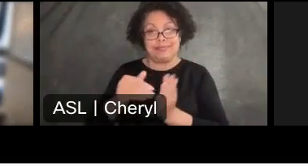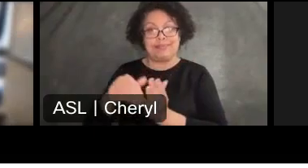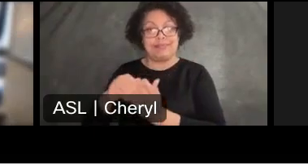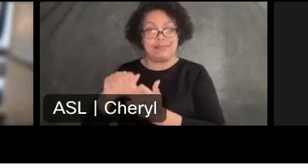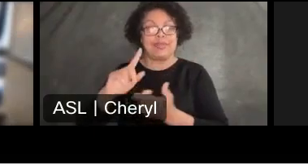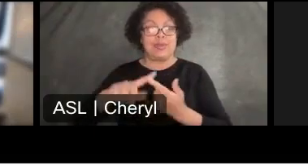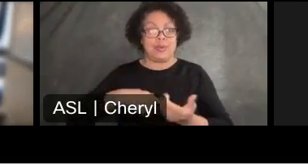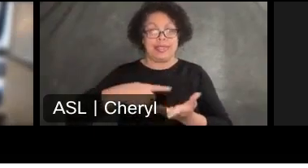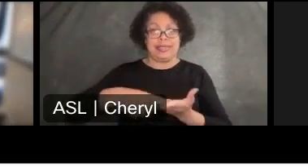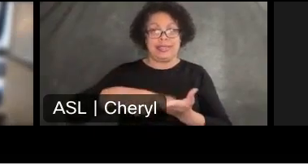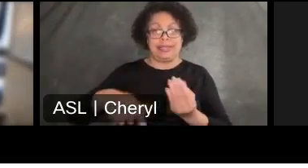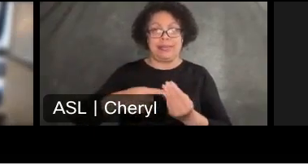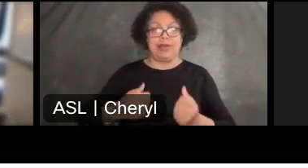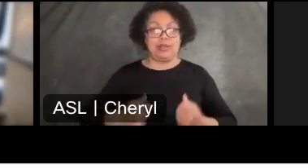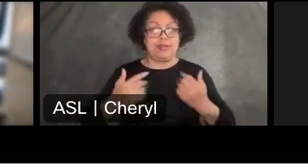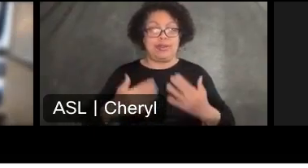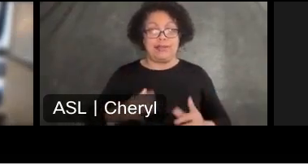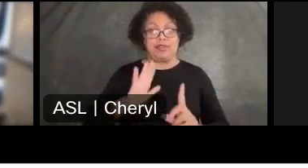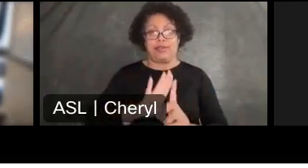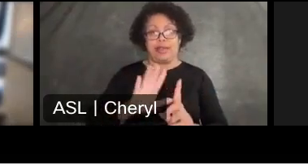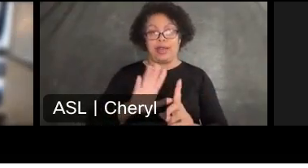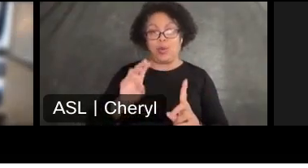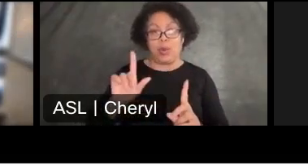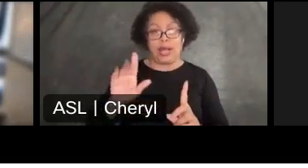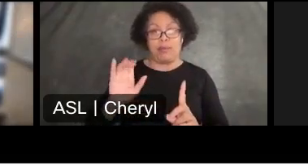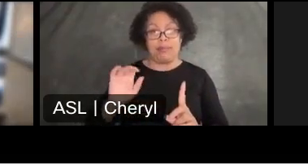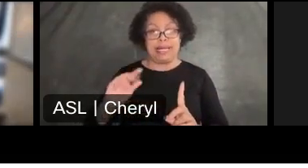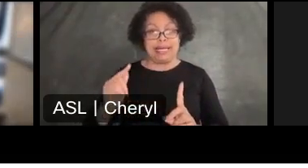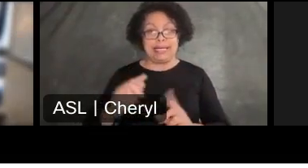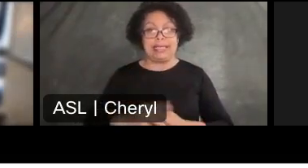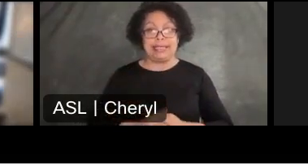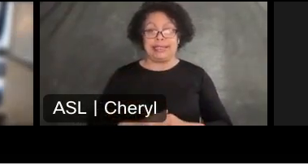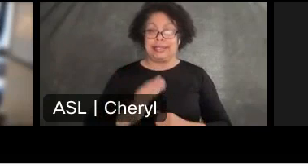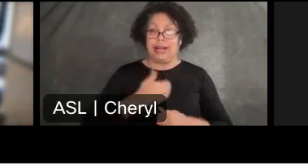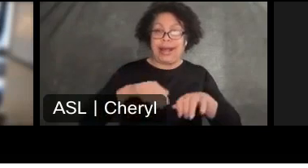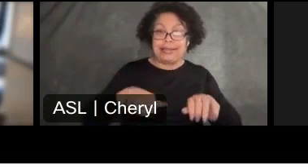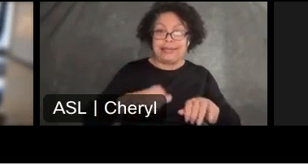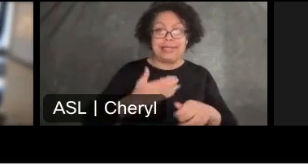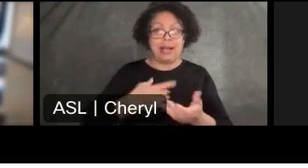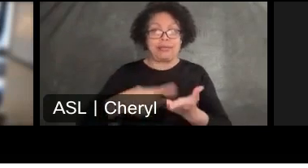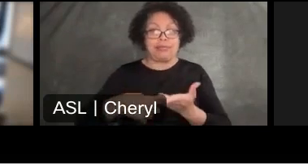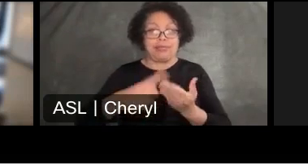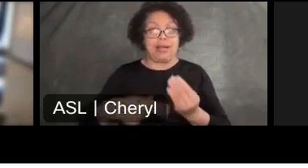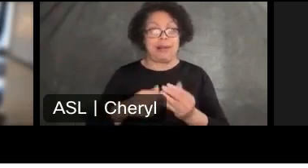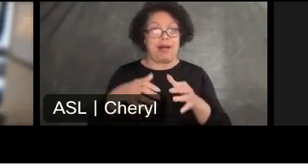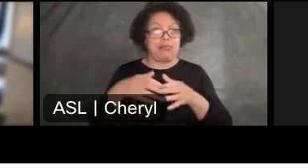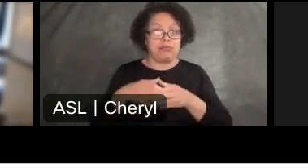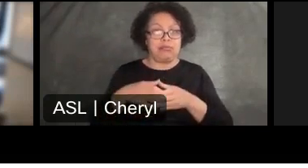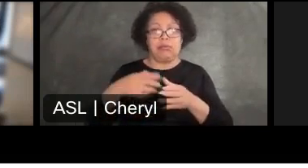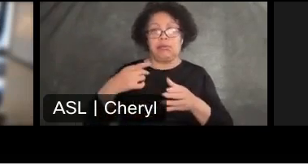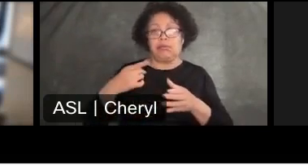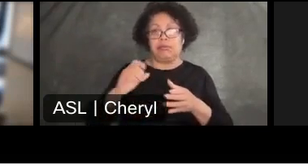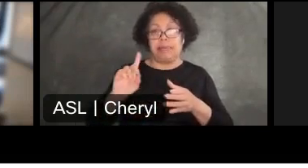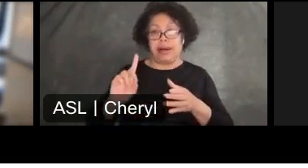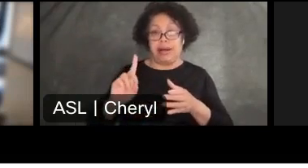well-being of survivors and how our activity and discussion today around pod mapping can further this framework